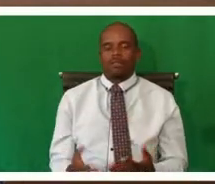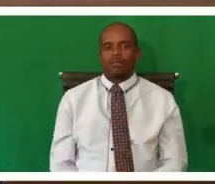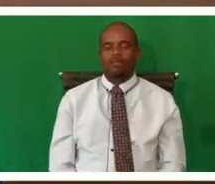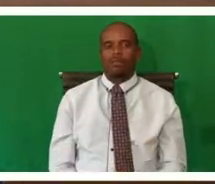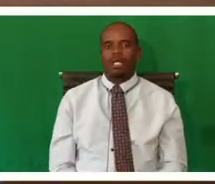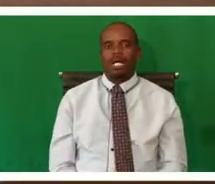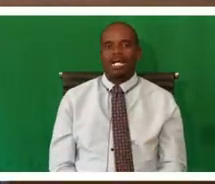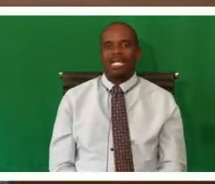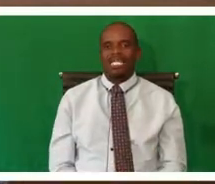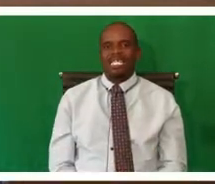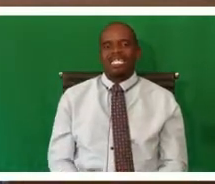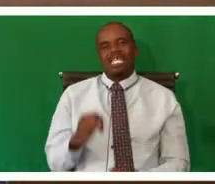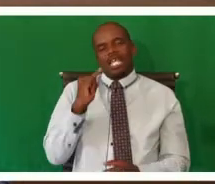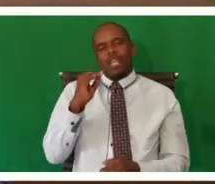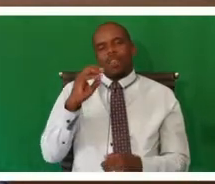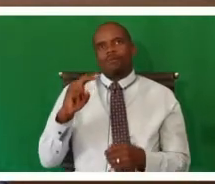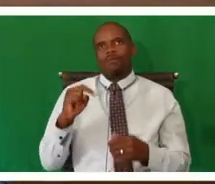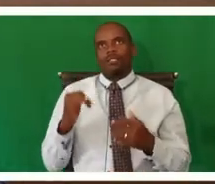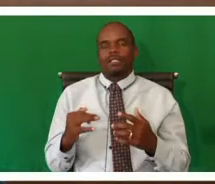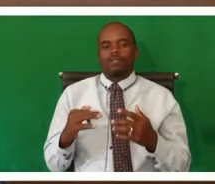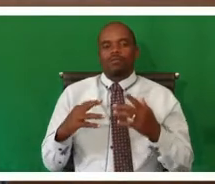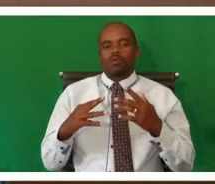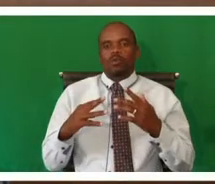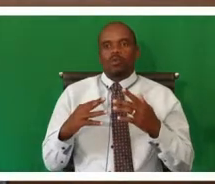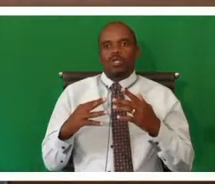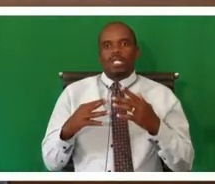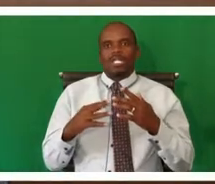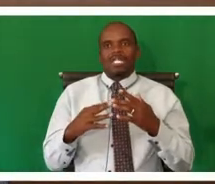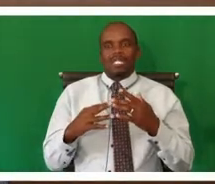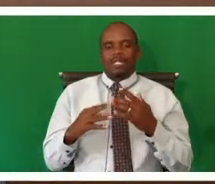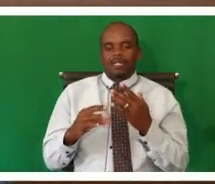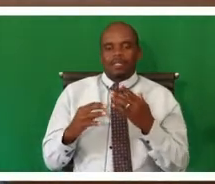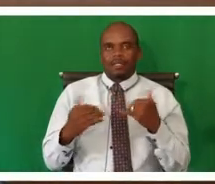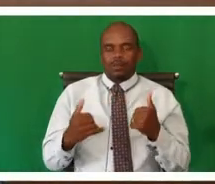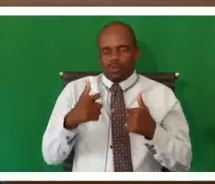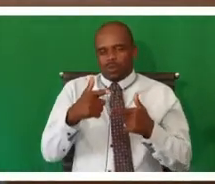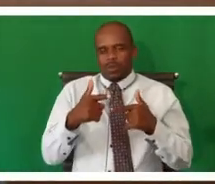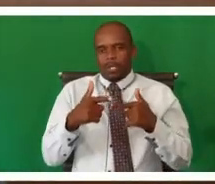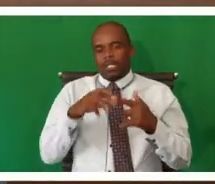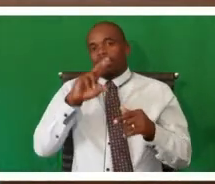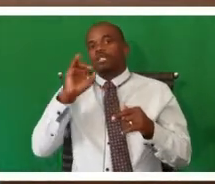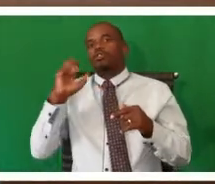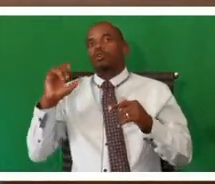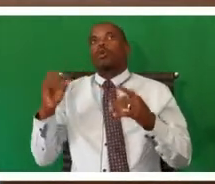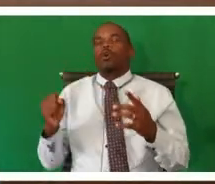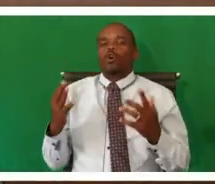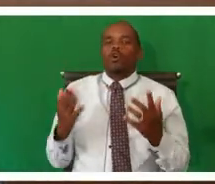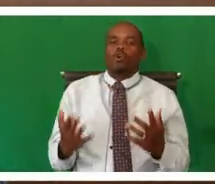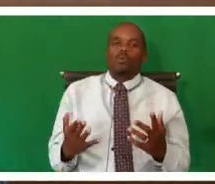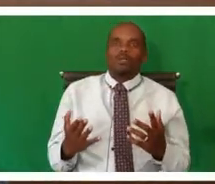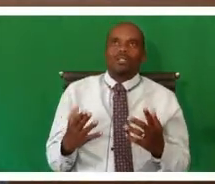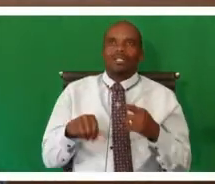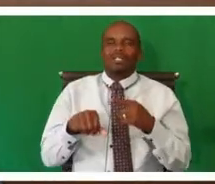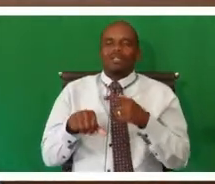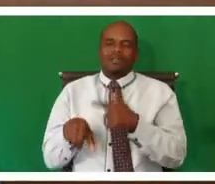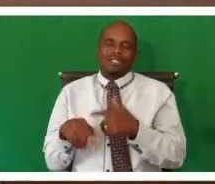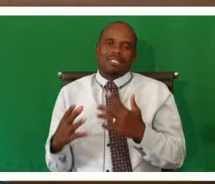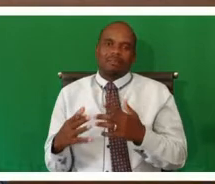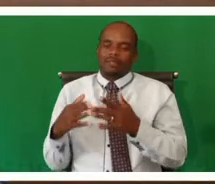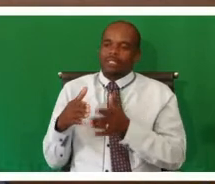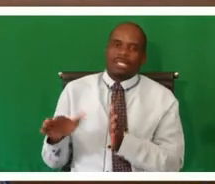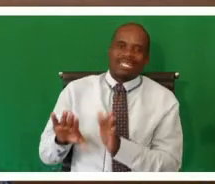innovative ways were implemented to use our resort and reserved as quarantine site to save